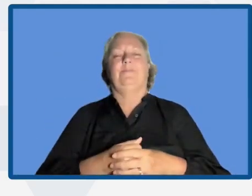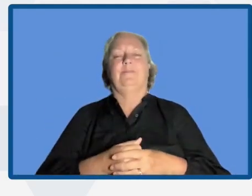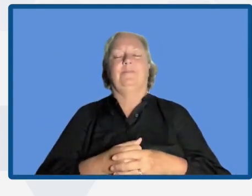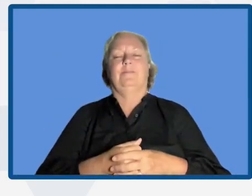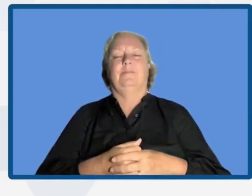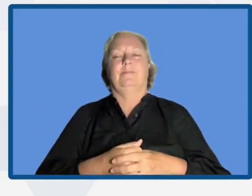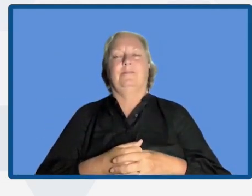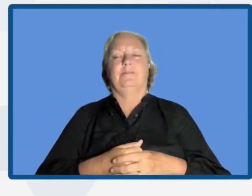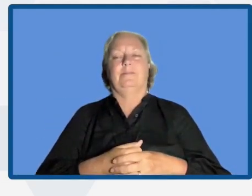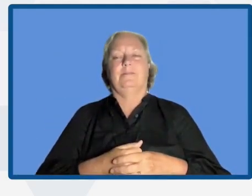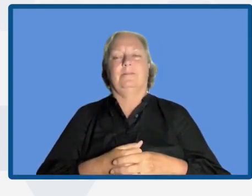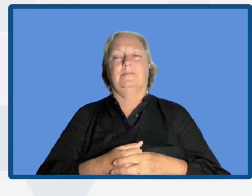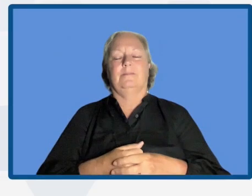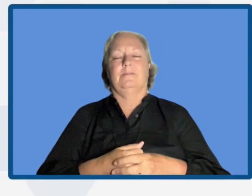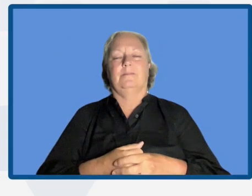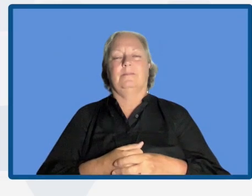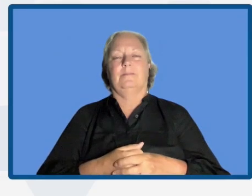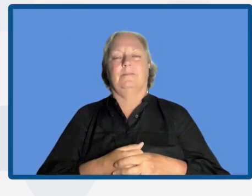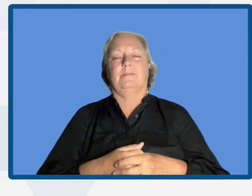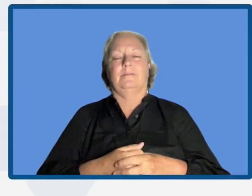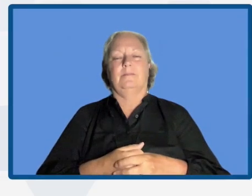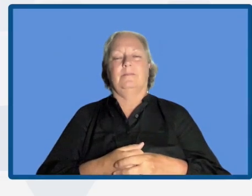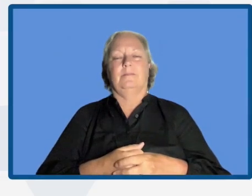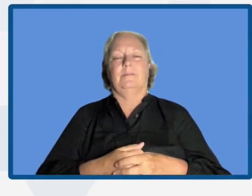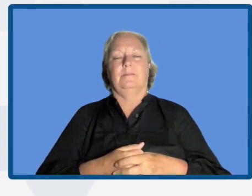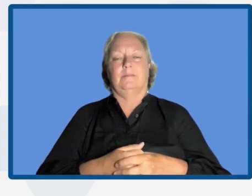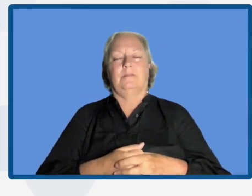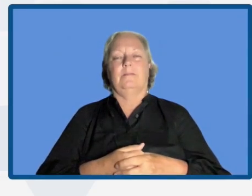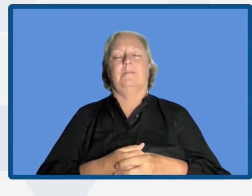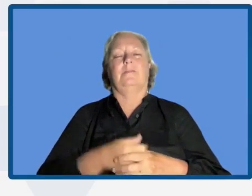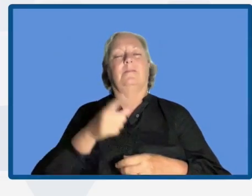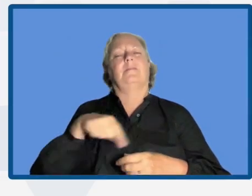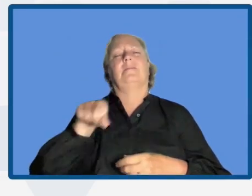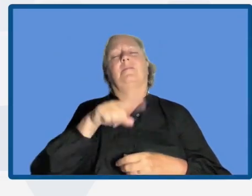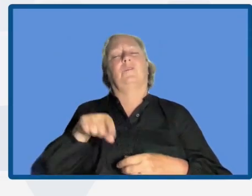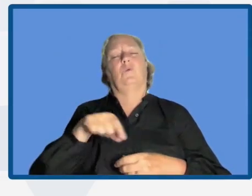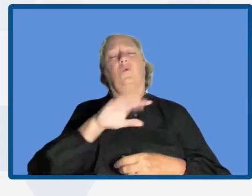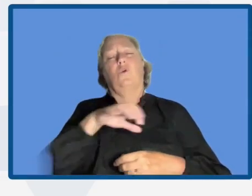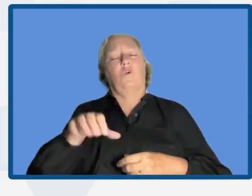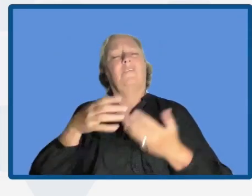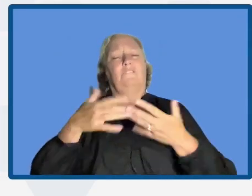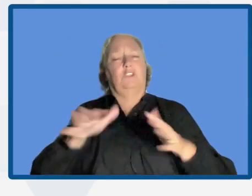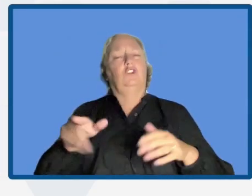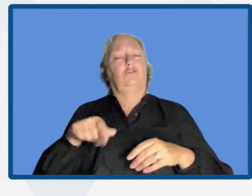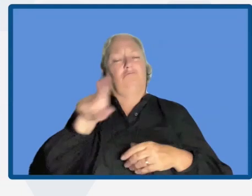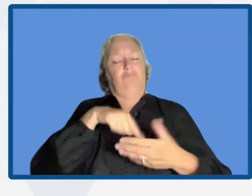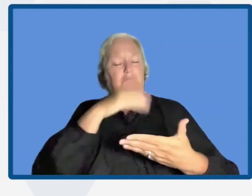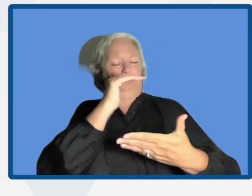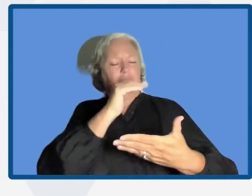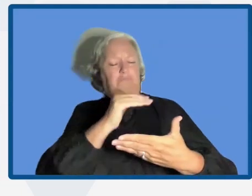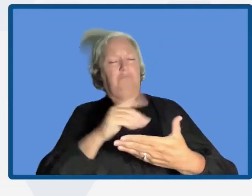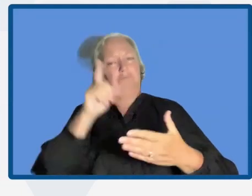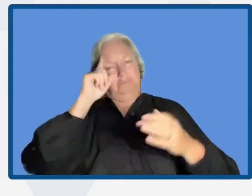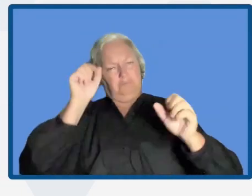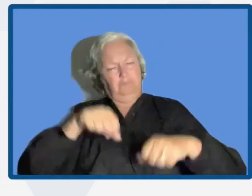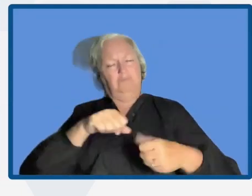The Andean countries have ratified their commitment to reducing the